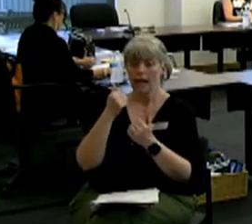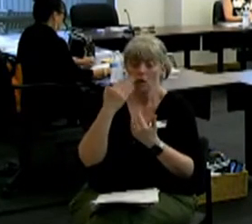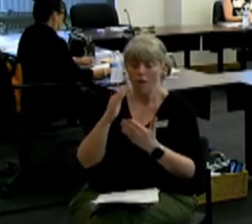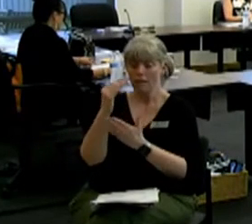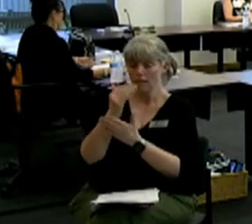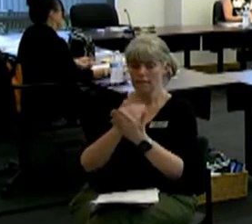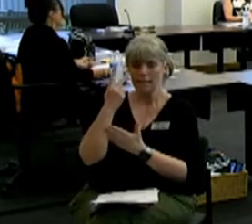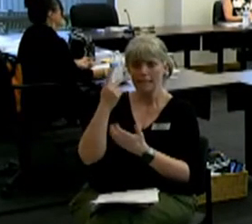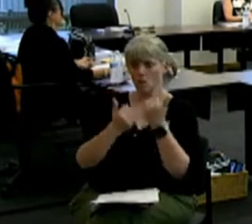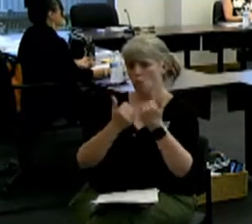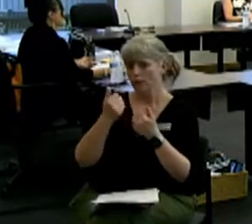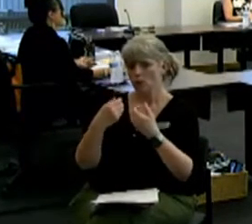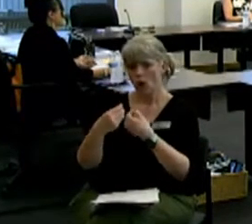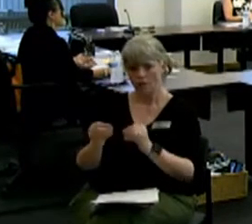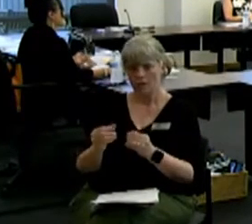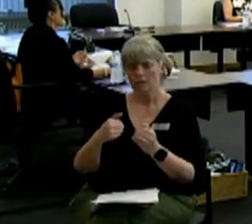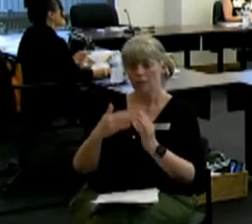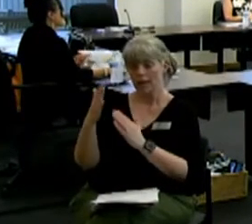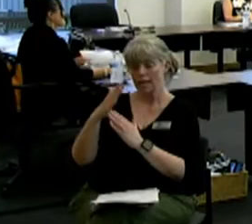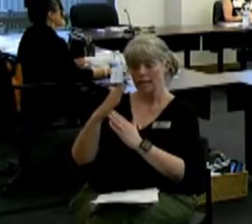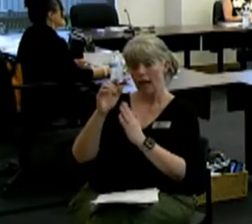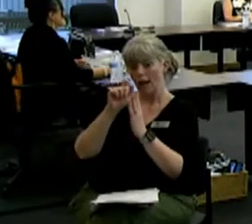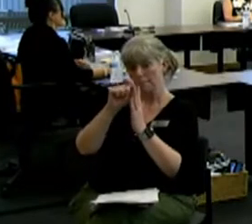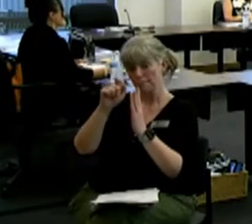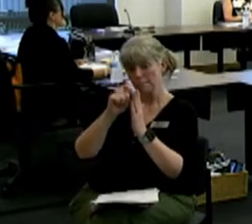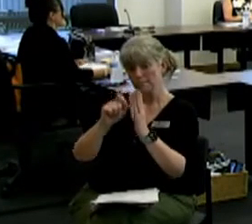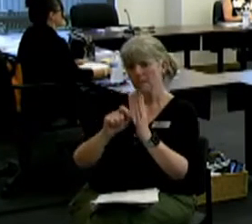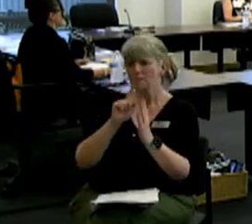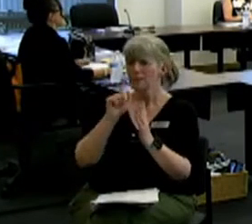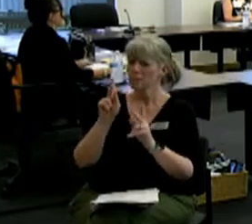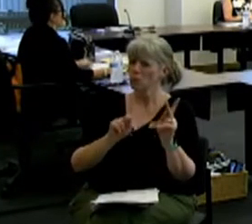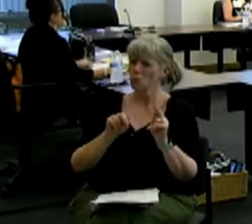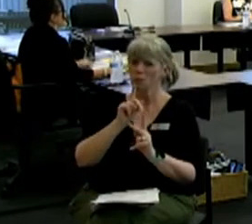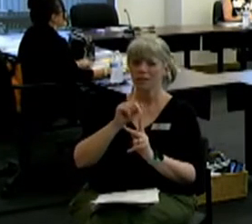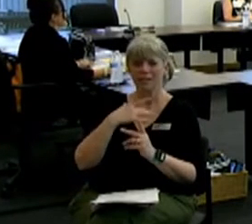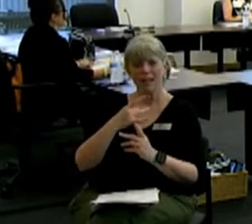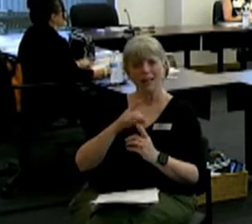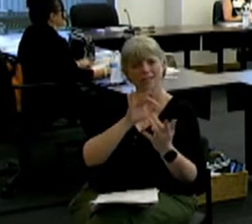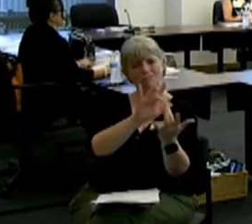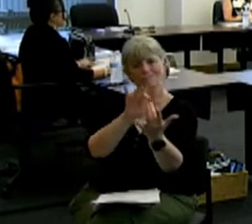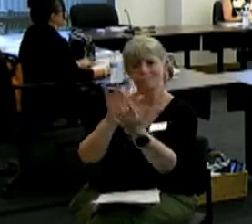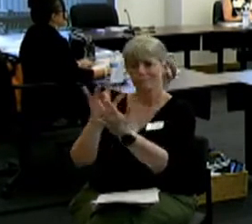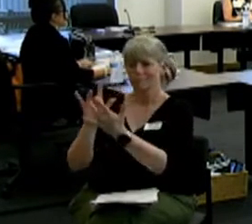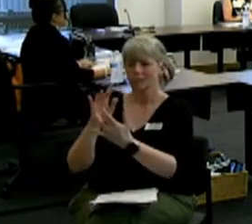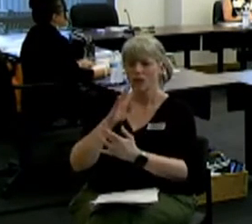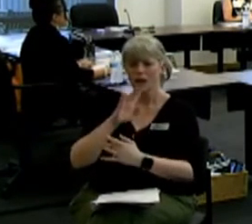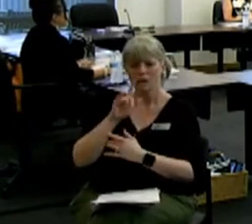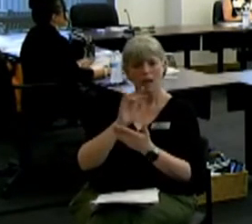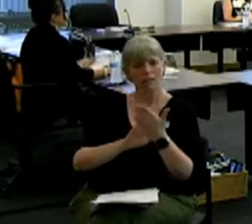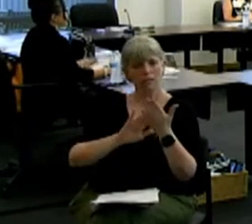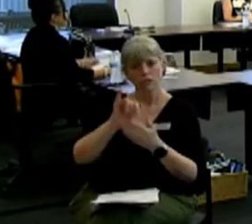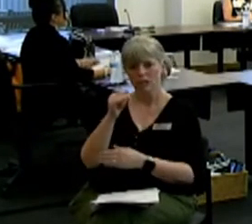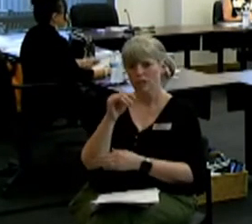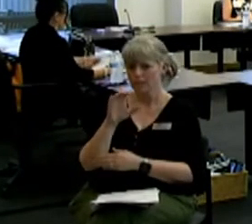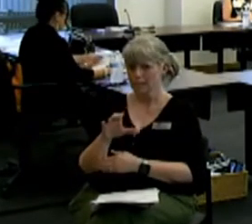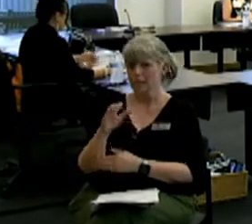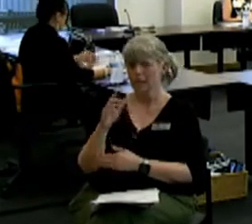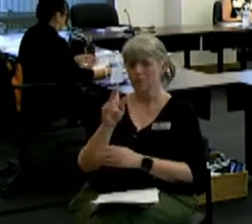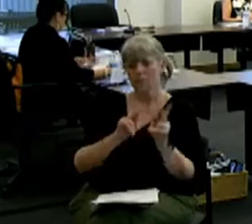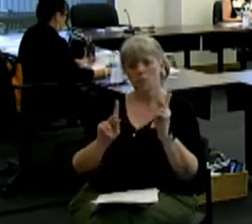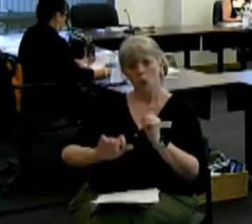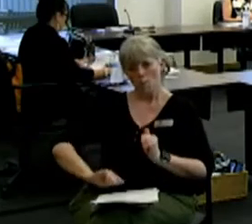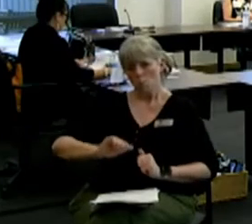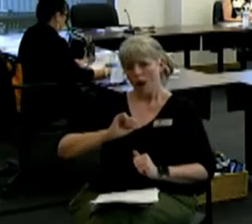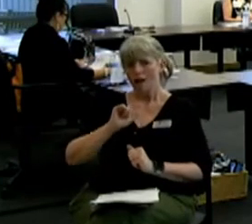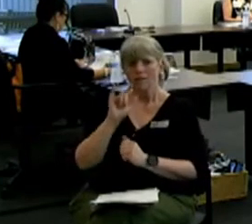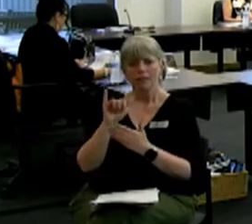But like I said at the top, people really like going out and talking about JJC. They're proud of it. And I think,